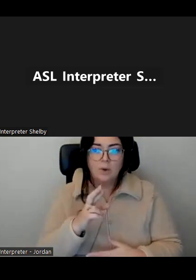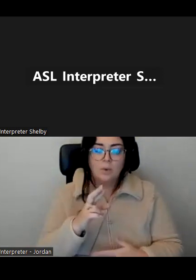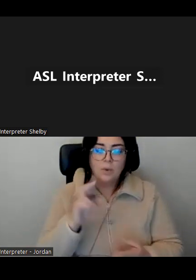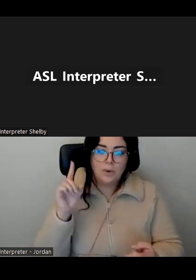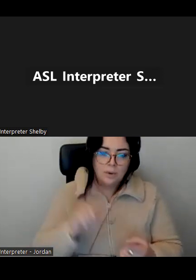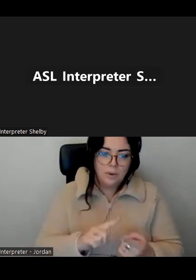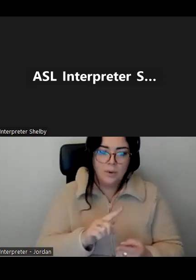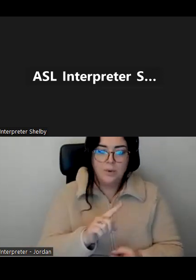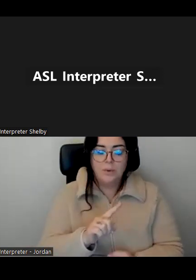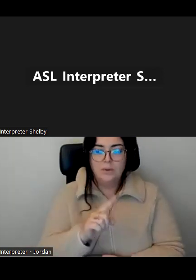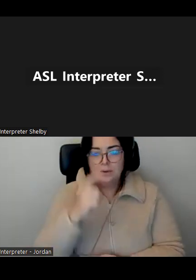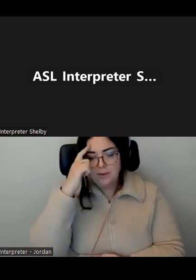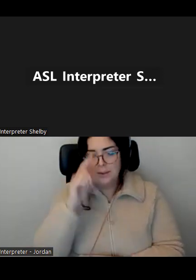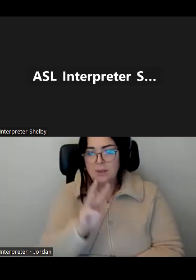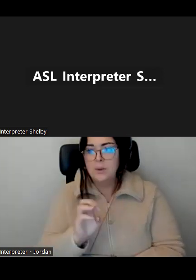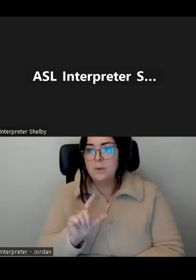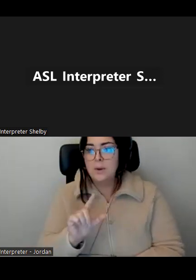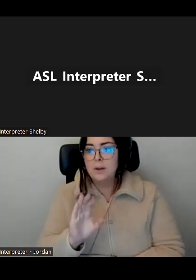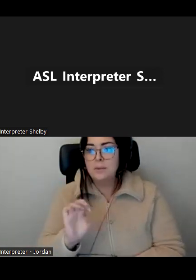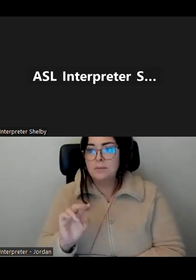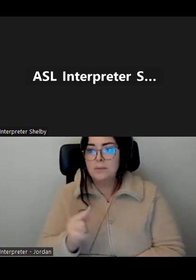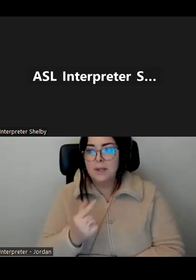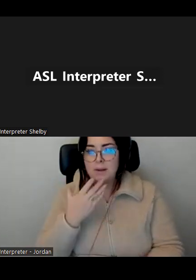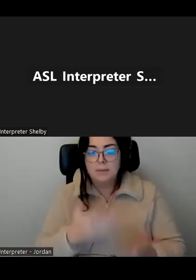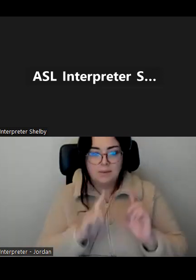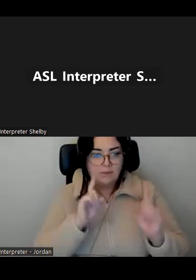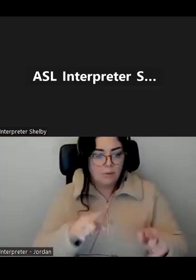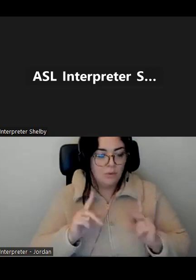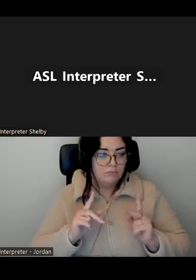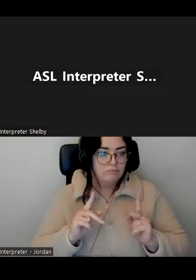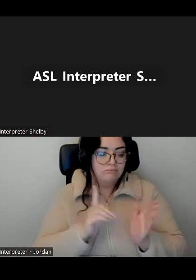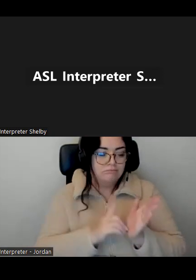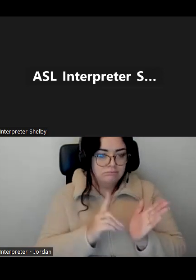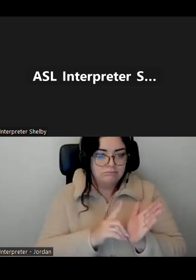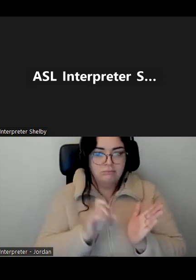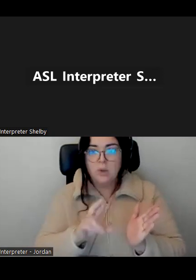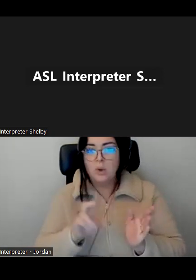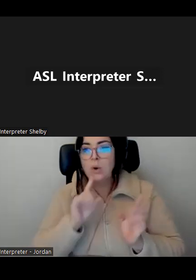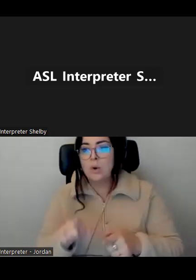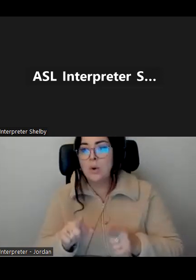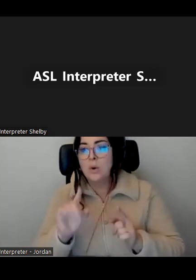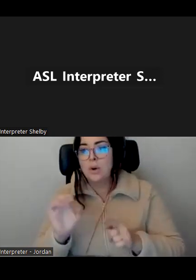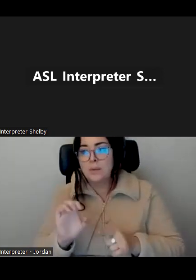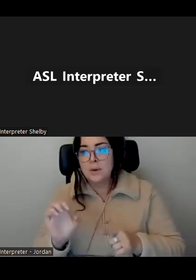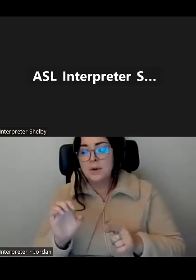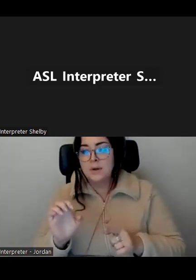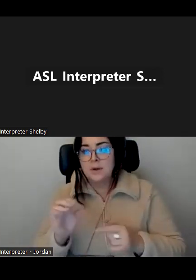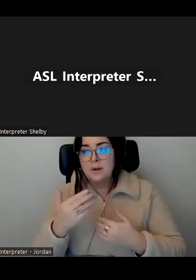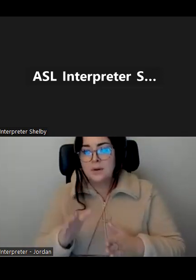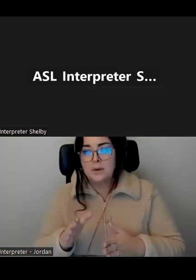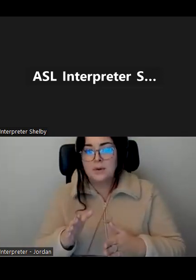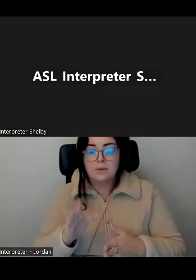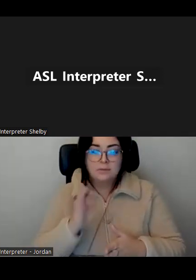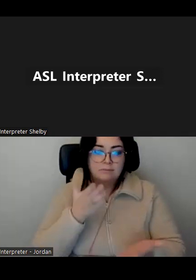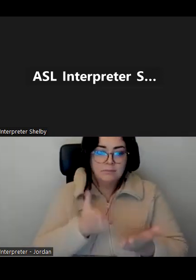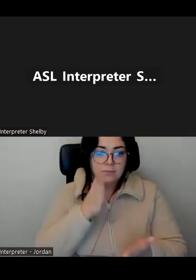well-being, right? They may need to see a physician, they may present at the emergency department, they may require an inpatient admission,